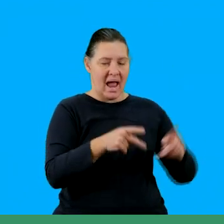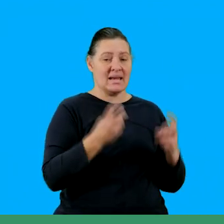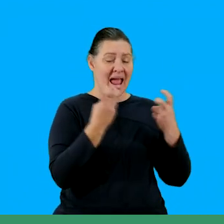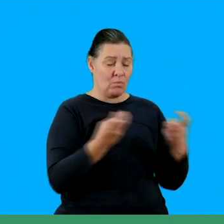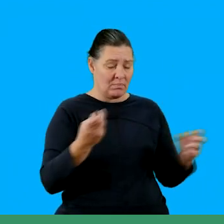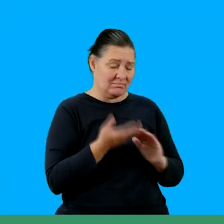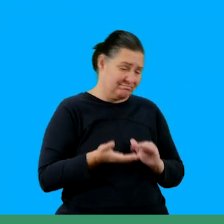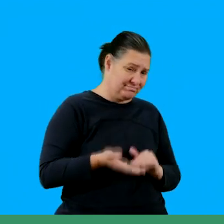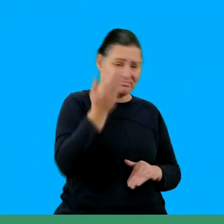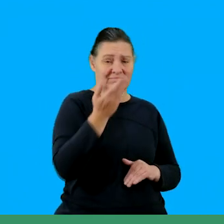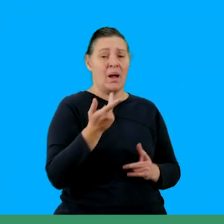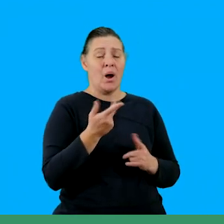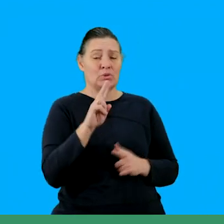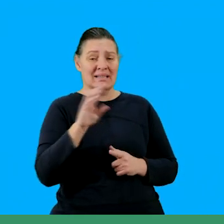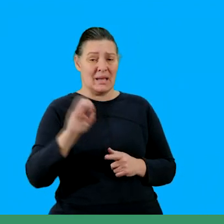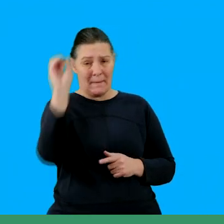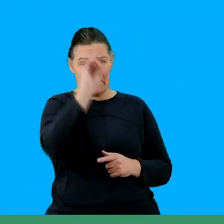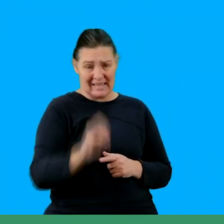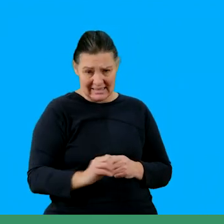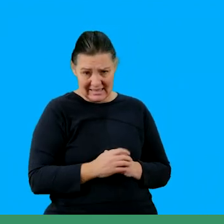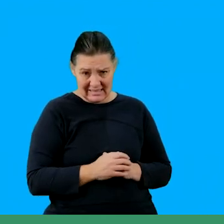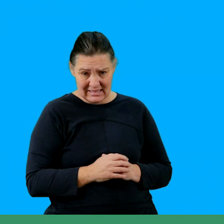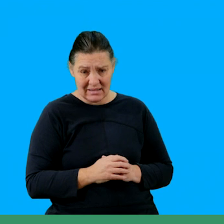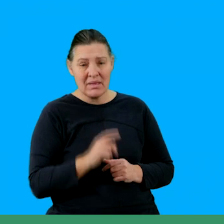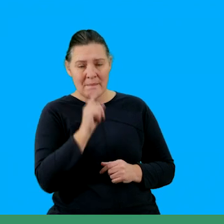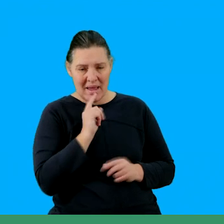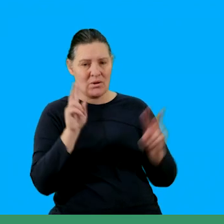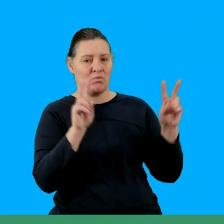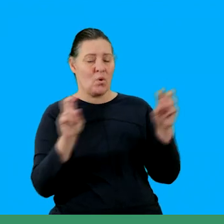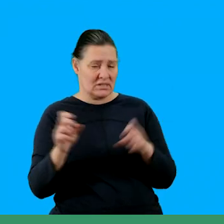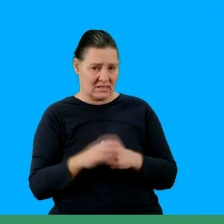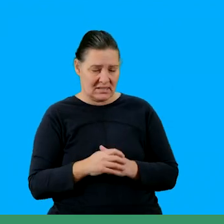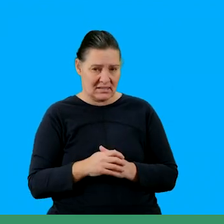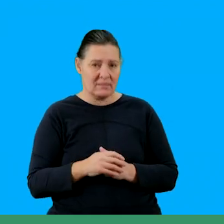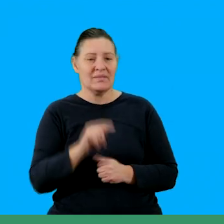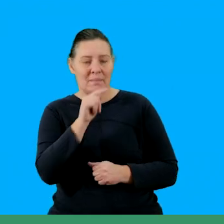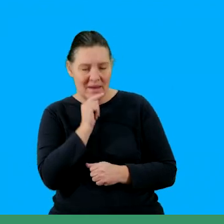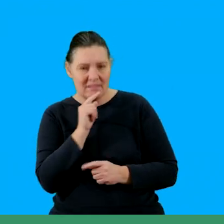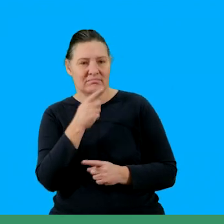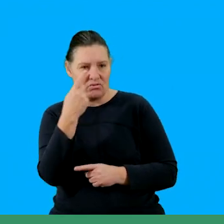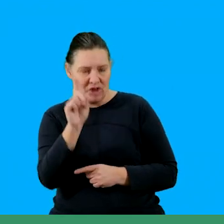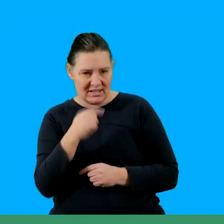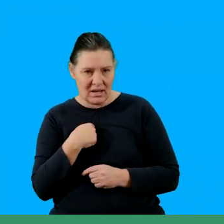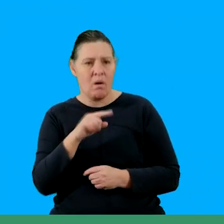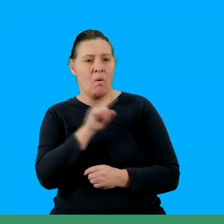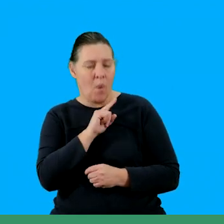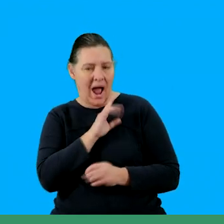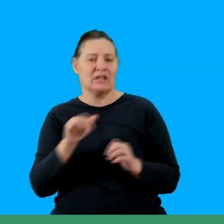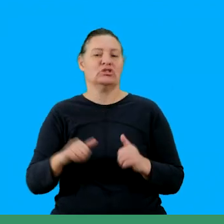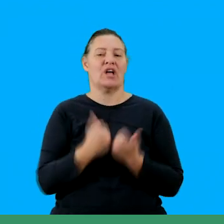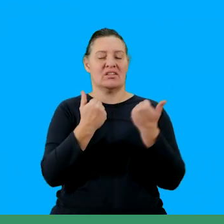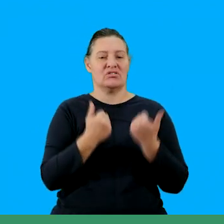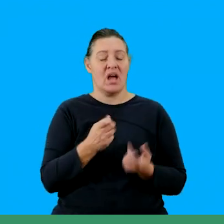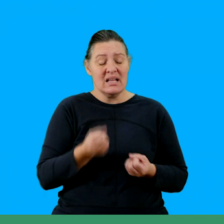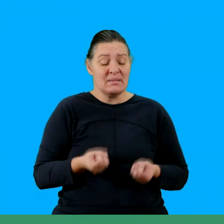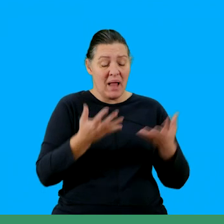have increased their price by more than 20%. That is one of the quotes. Then that becomes correct because this is a